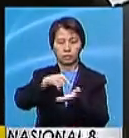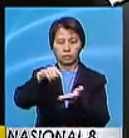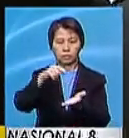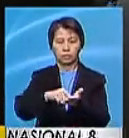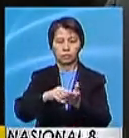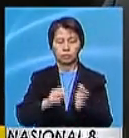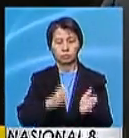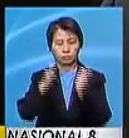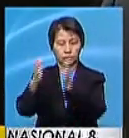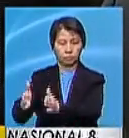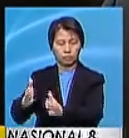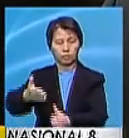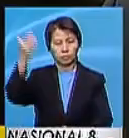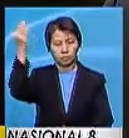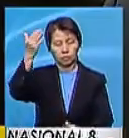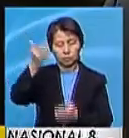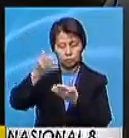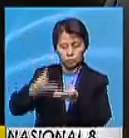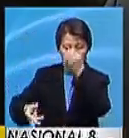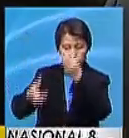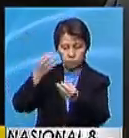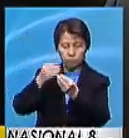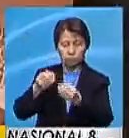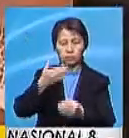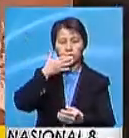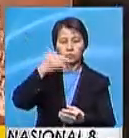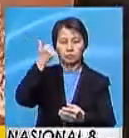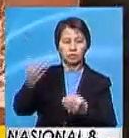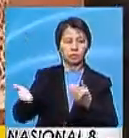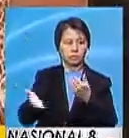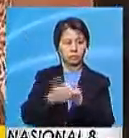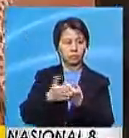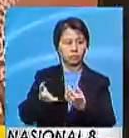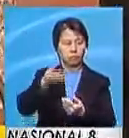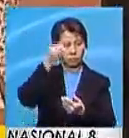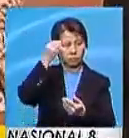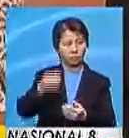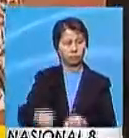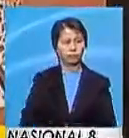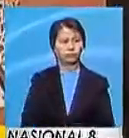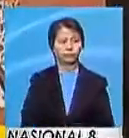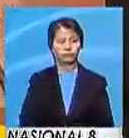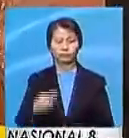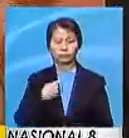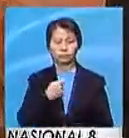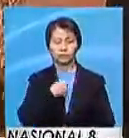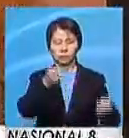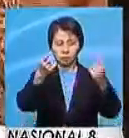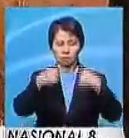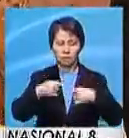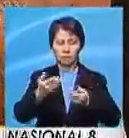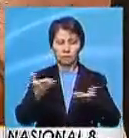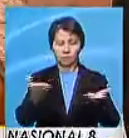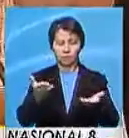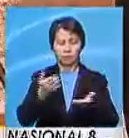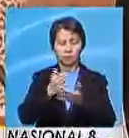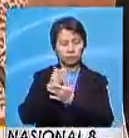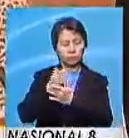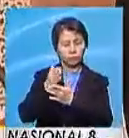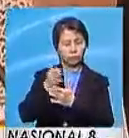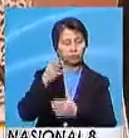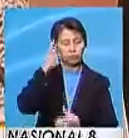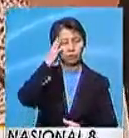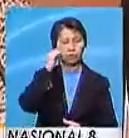an excellent conference in learning and getting better knowledge. We come here to share experiences. We exchange